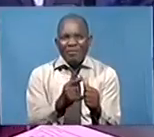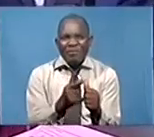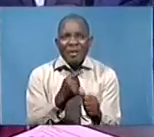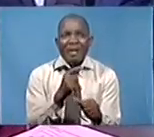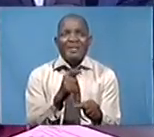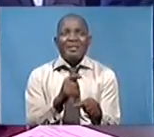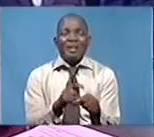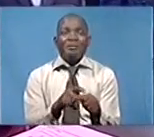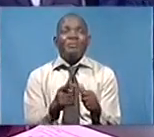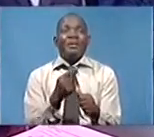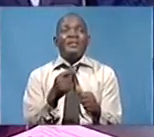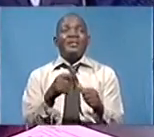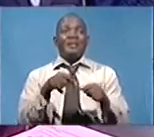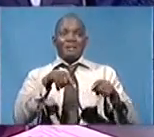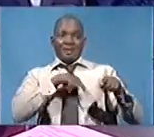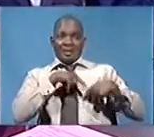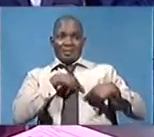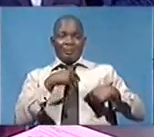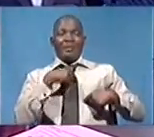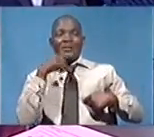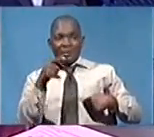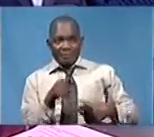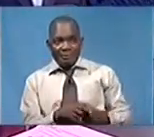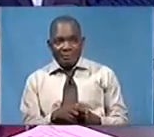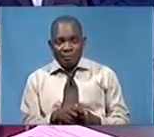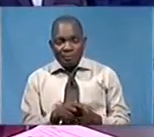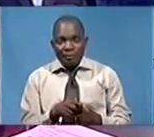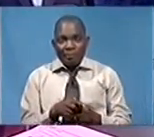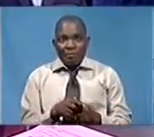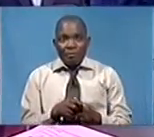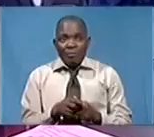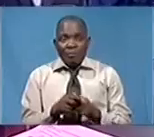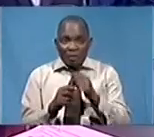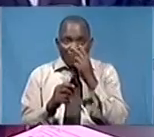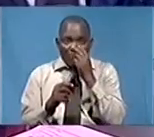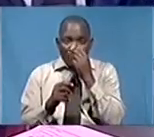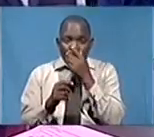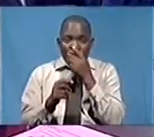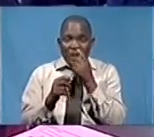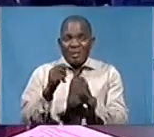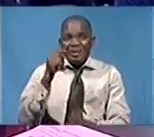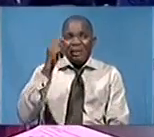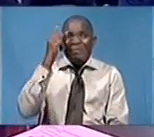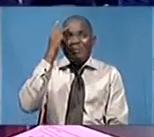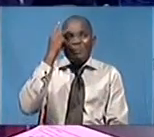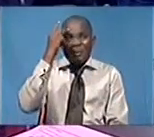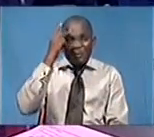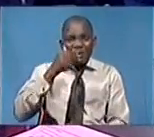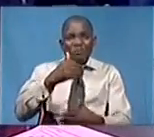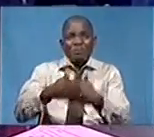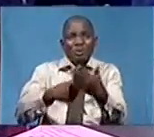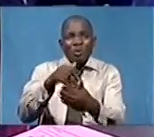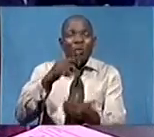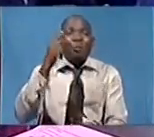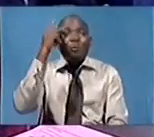the argument which I made is this, that the purpose of this process is